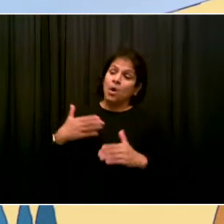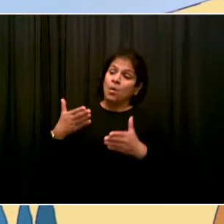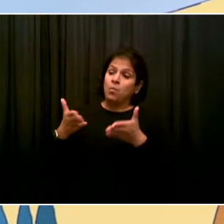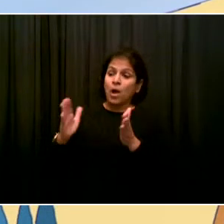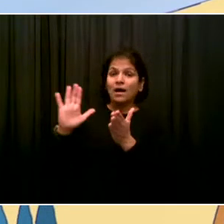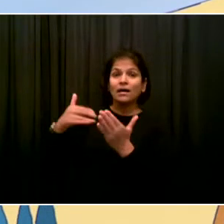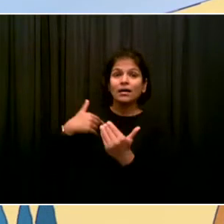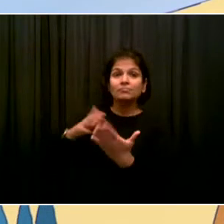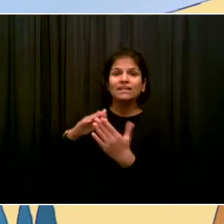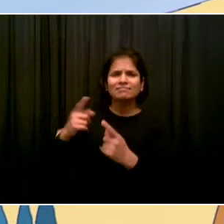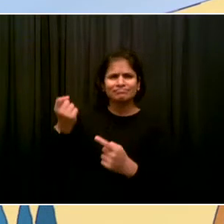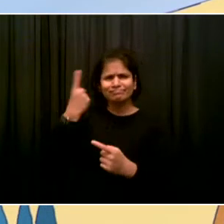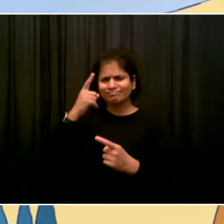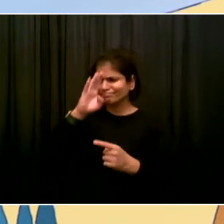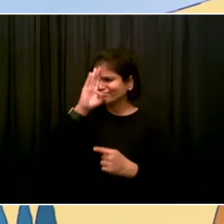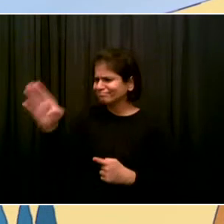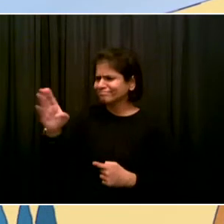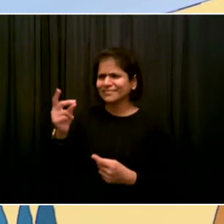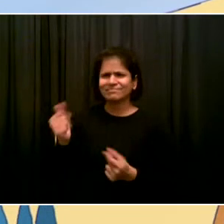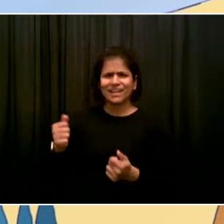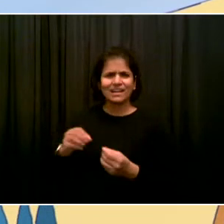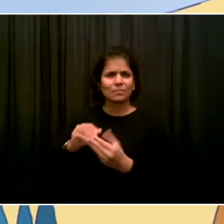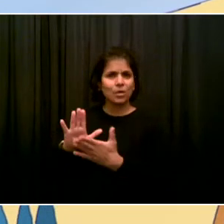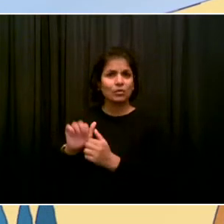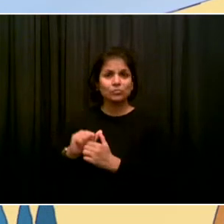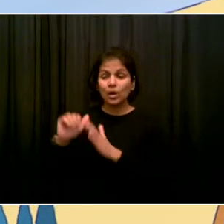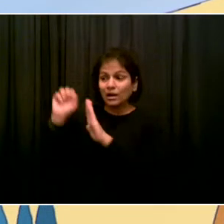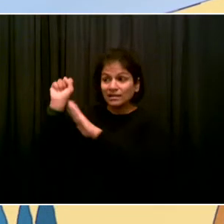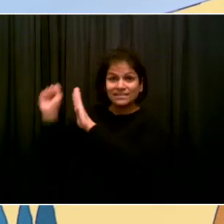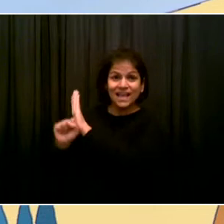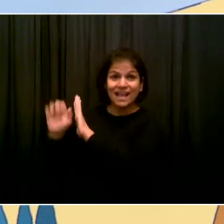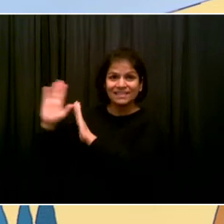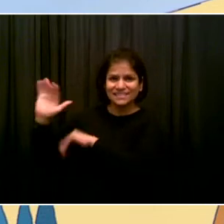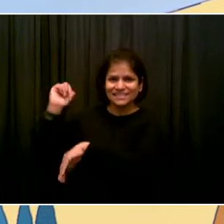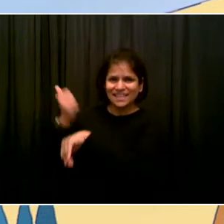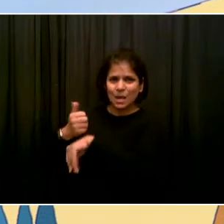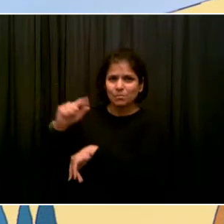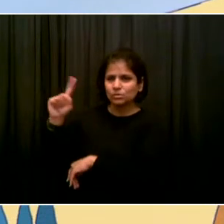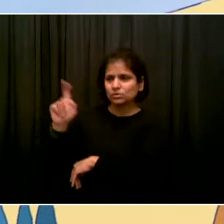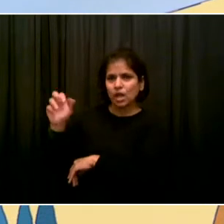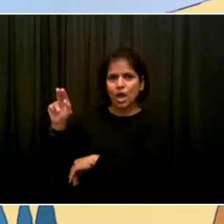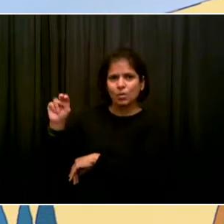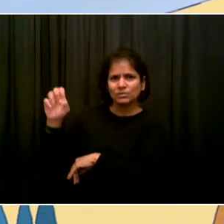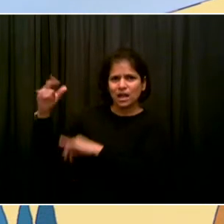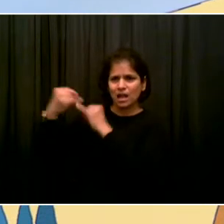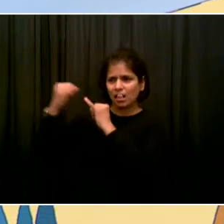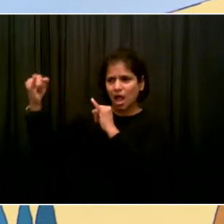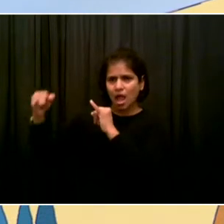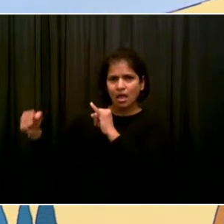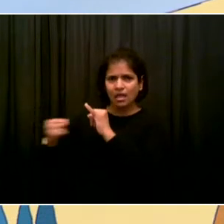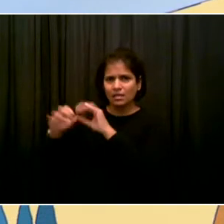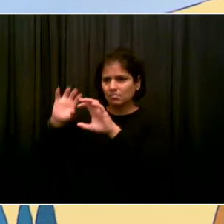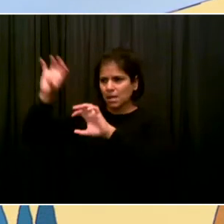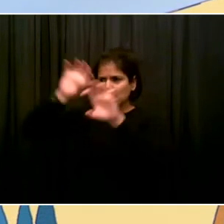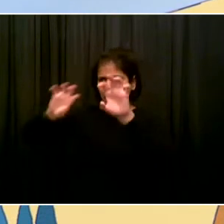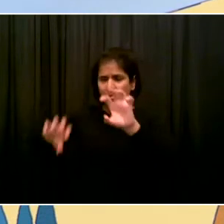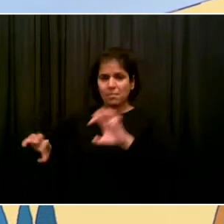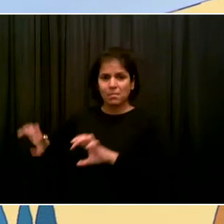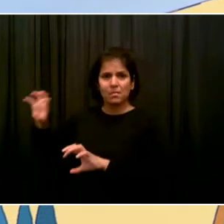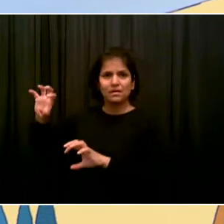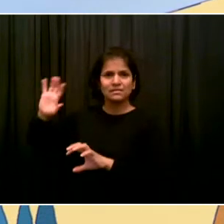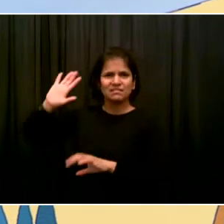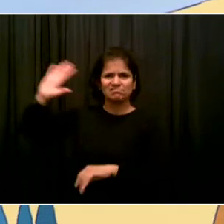state created. They were somehow, self-created geographical units when we were working from